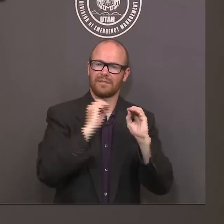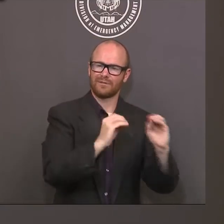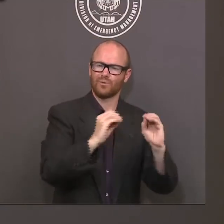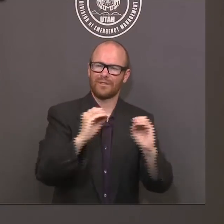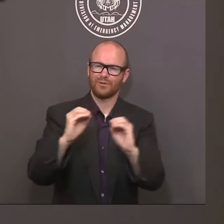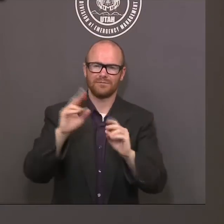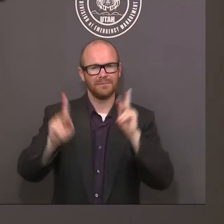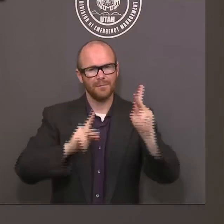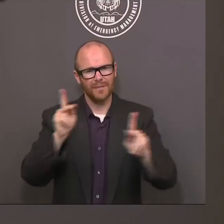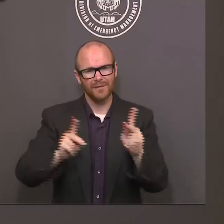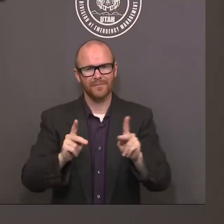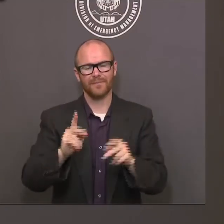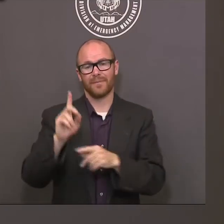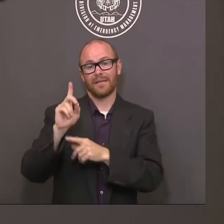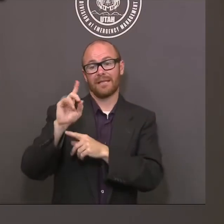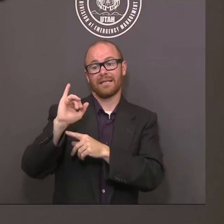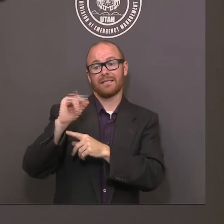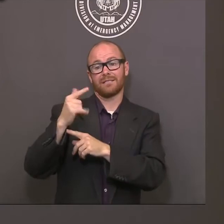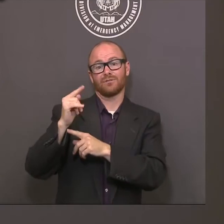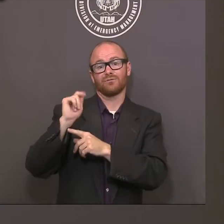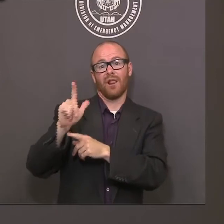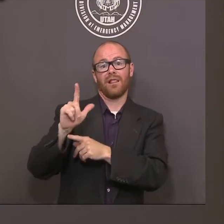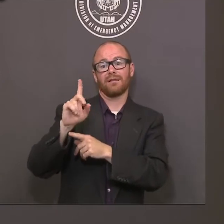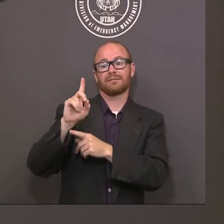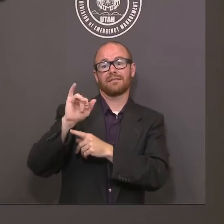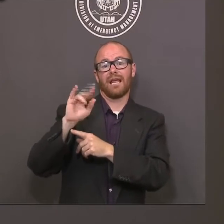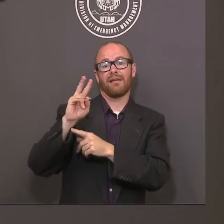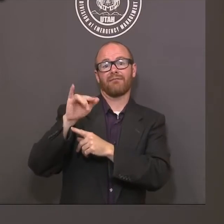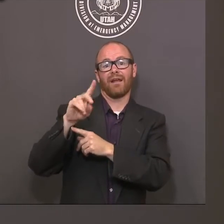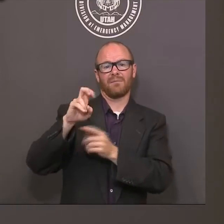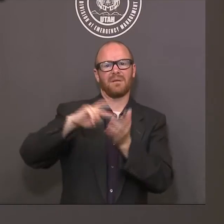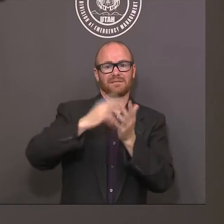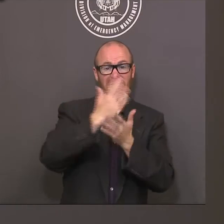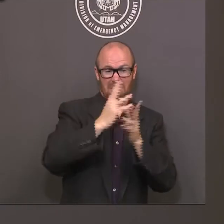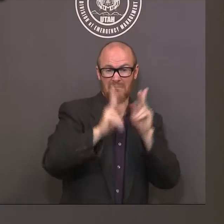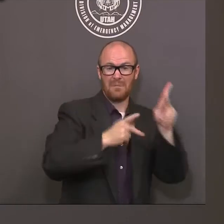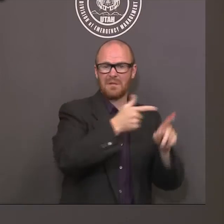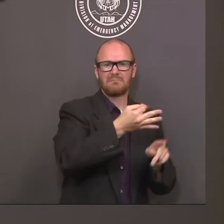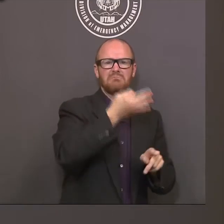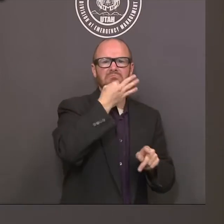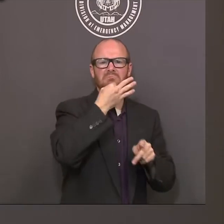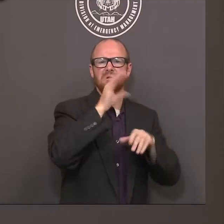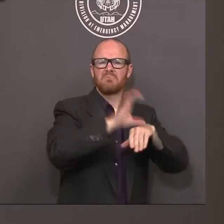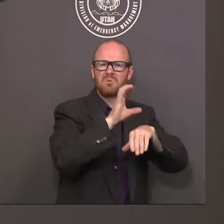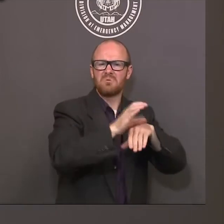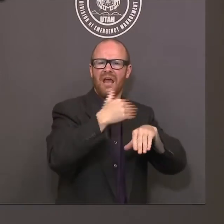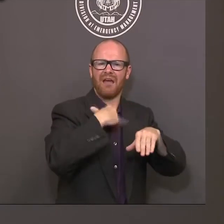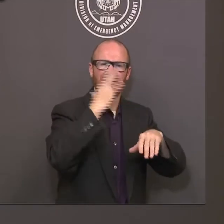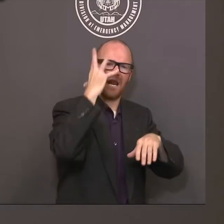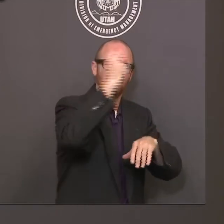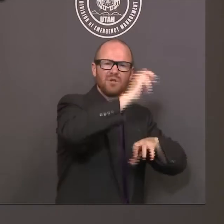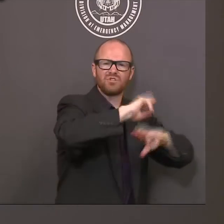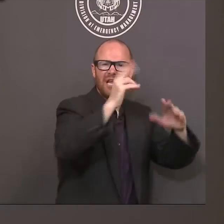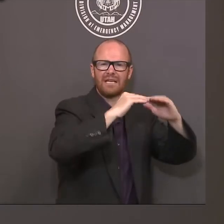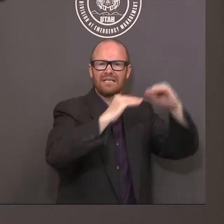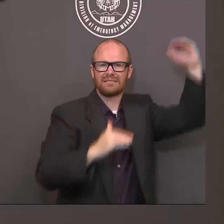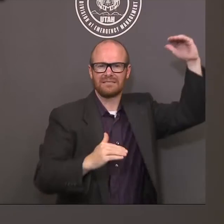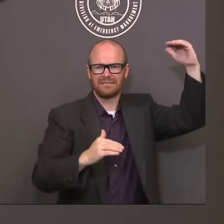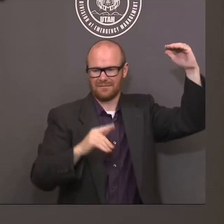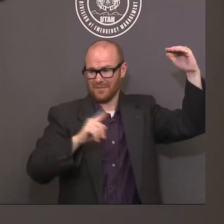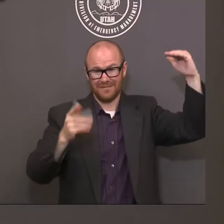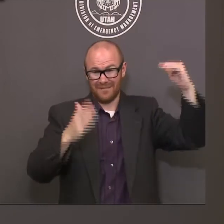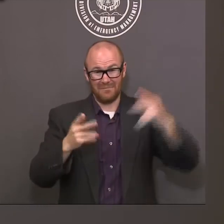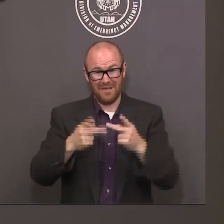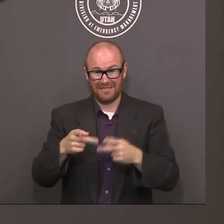We talk a lot about the digital divide and ways that we can close that gap through making broadband more accessible and available for telework, telemedicine,